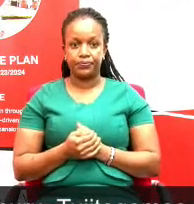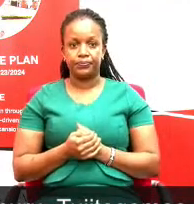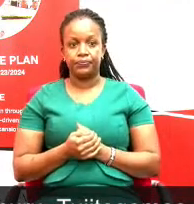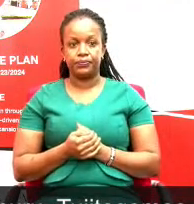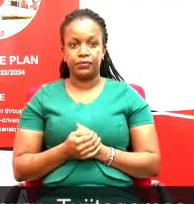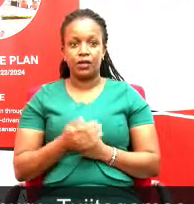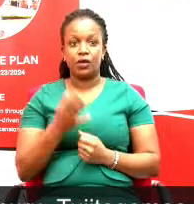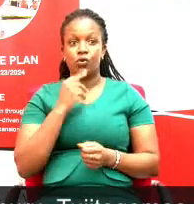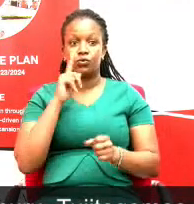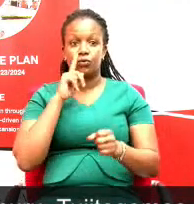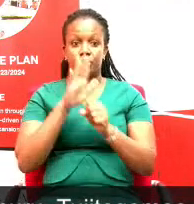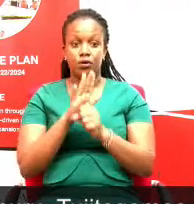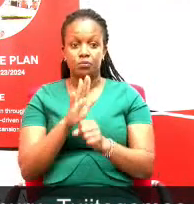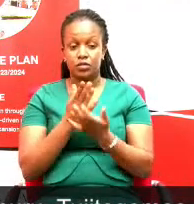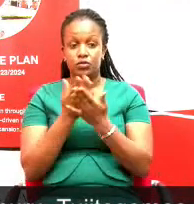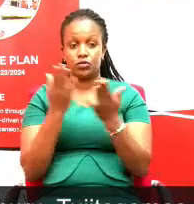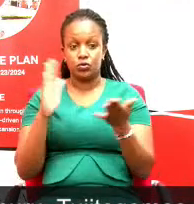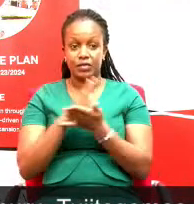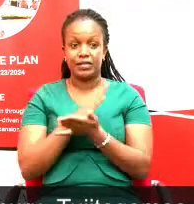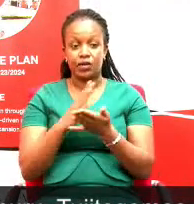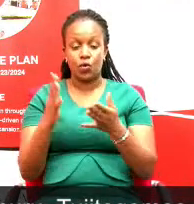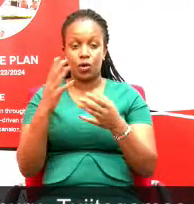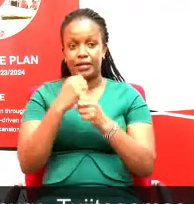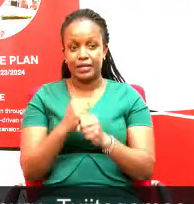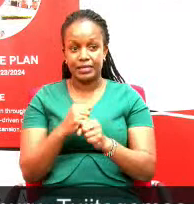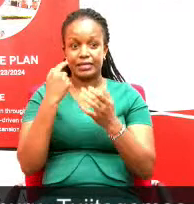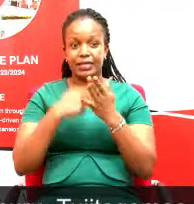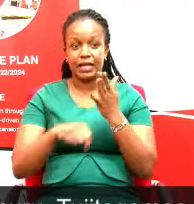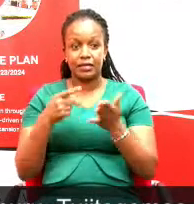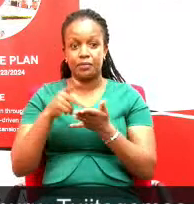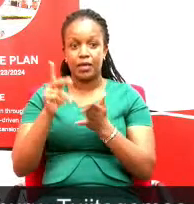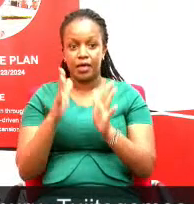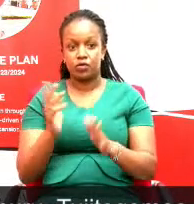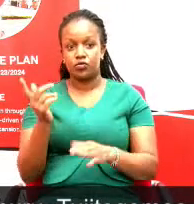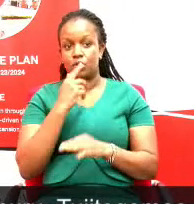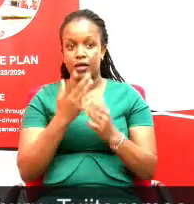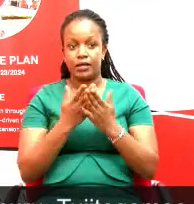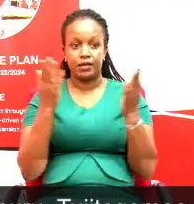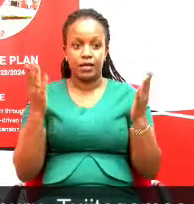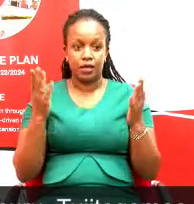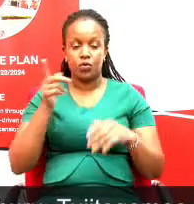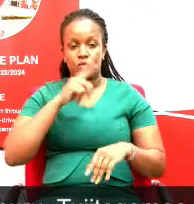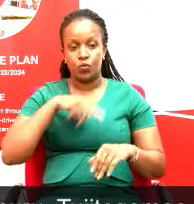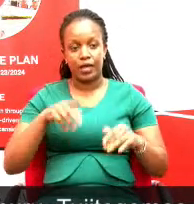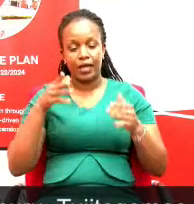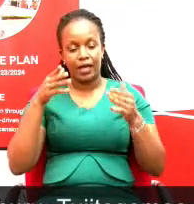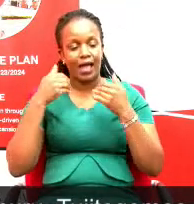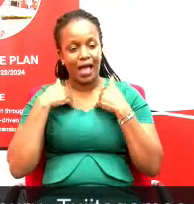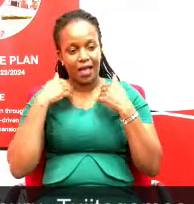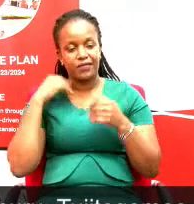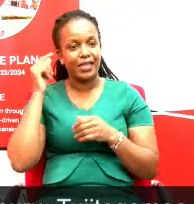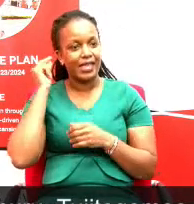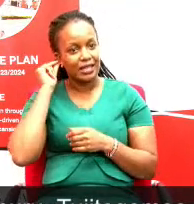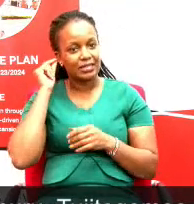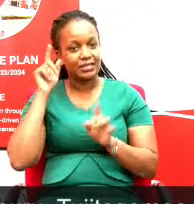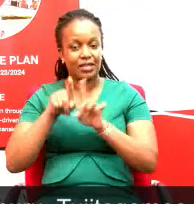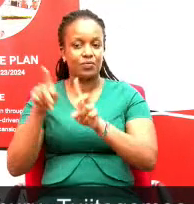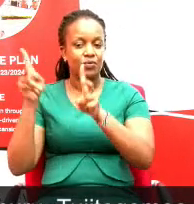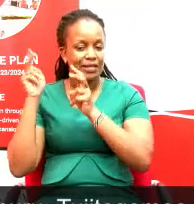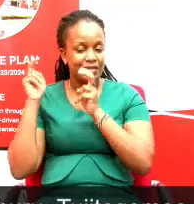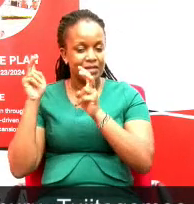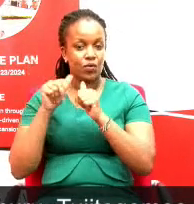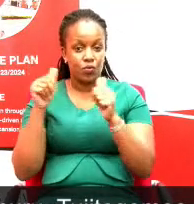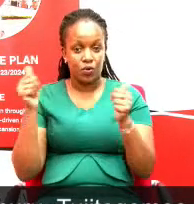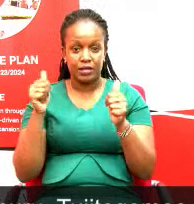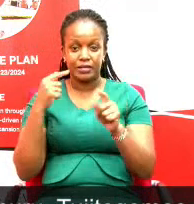I want to assure you, our stakeholders, our taxpayers who are here, that we are ears and we listen. A